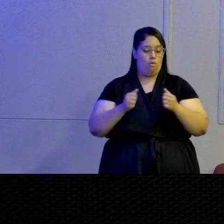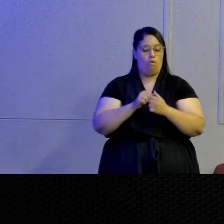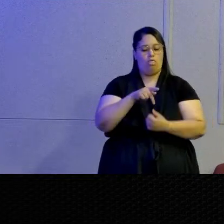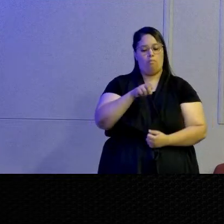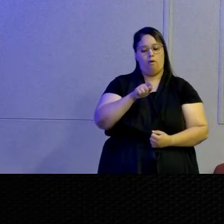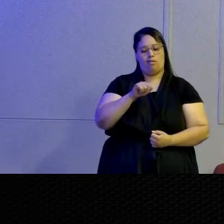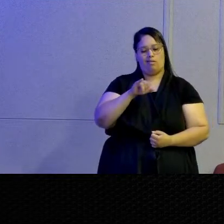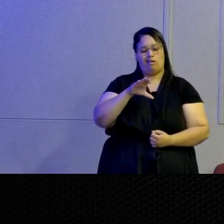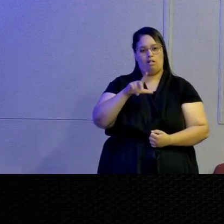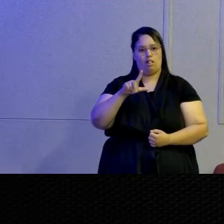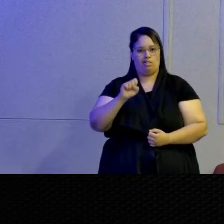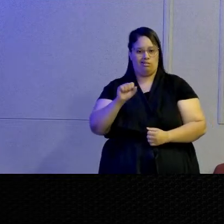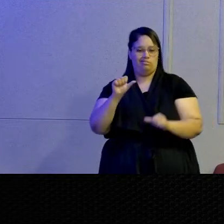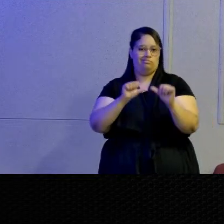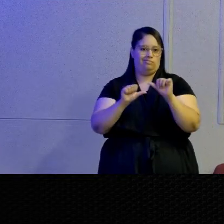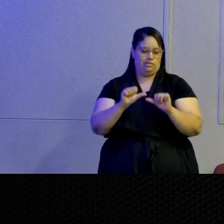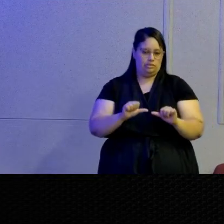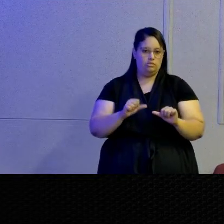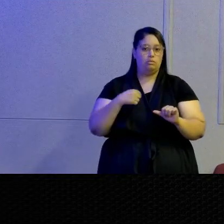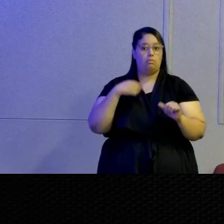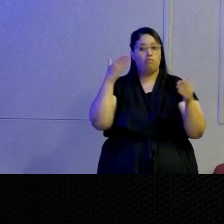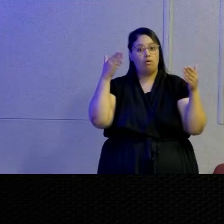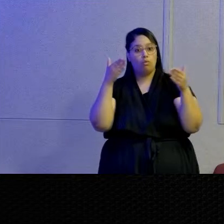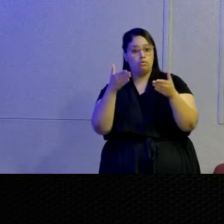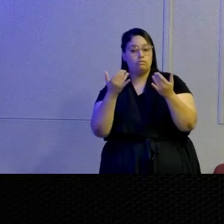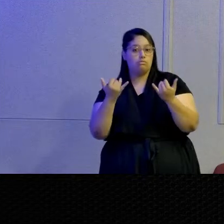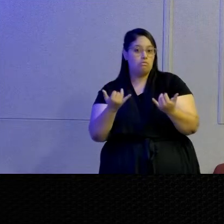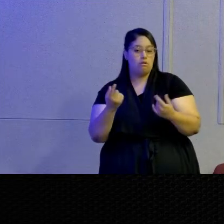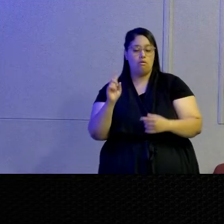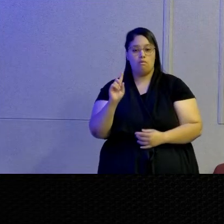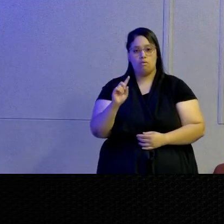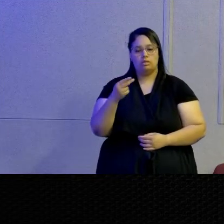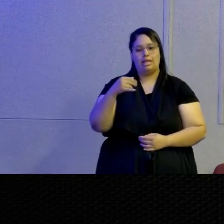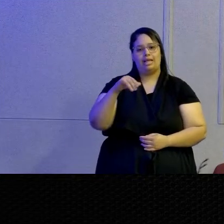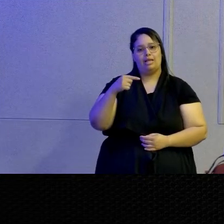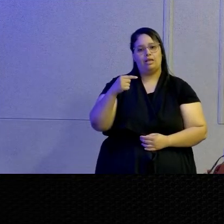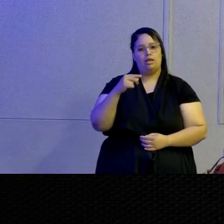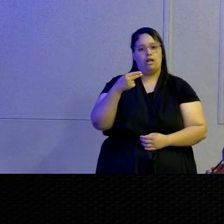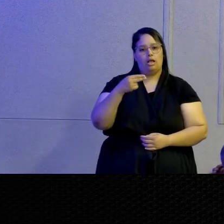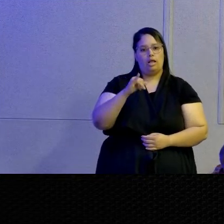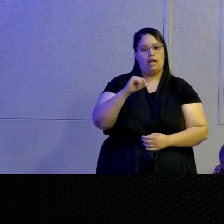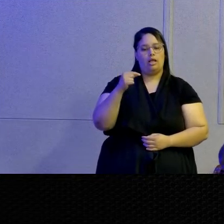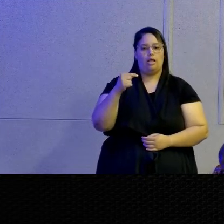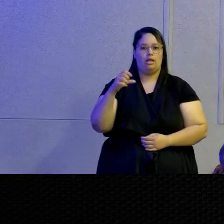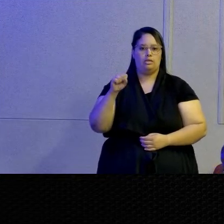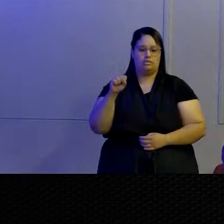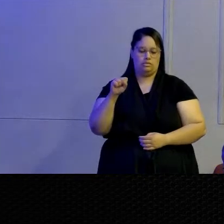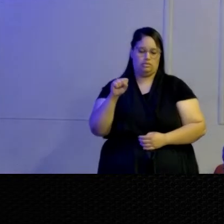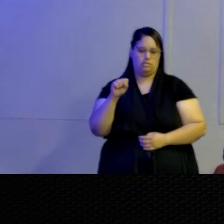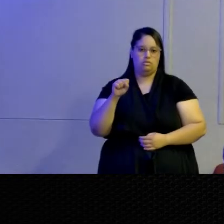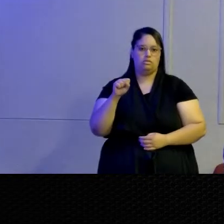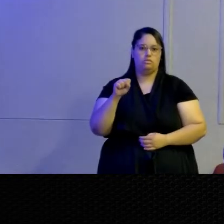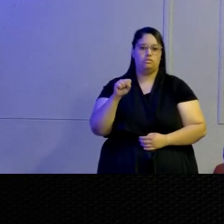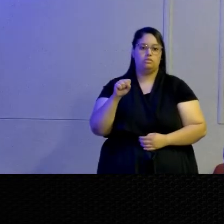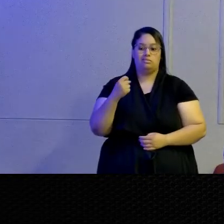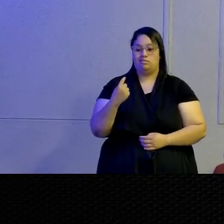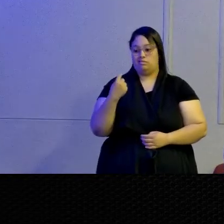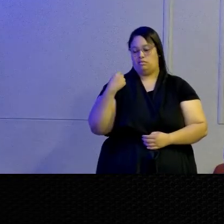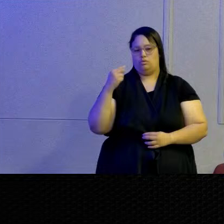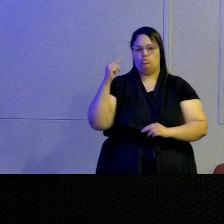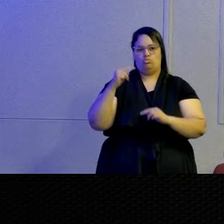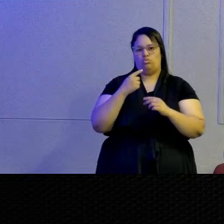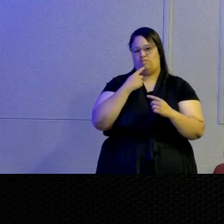physics, I'll focus down on the Higgs boson, which was mentioned very